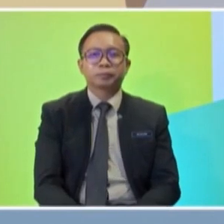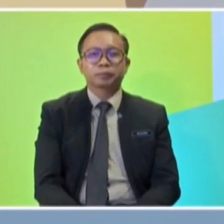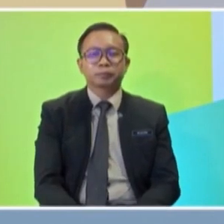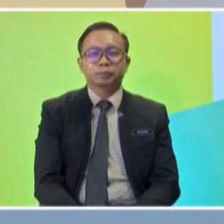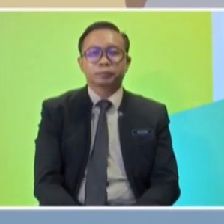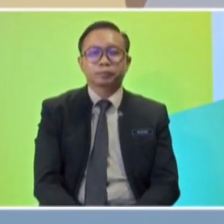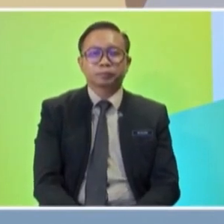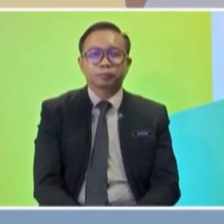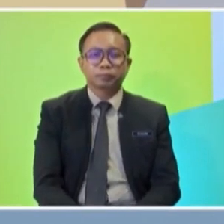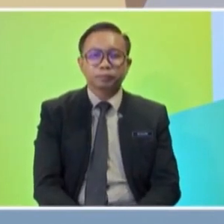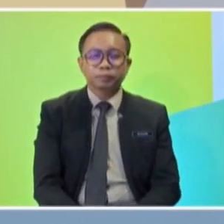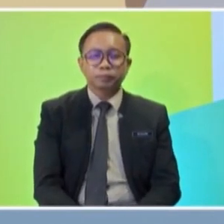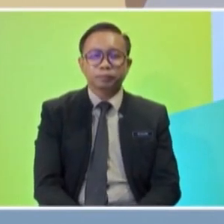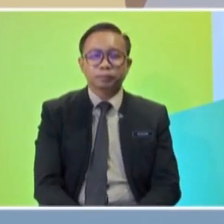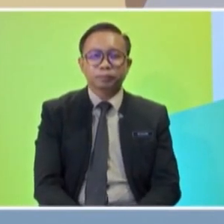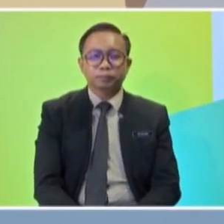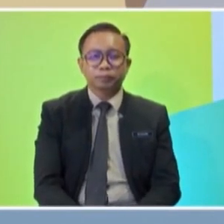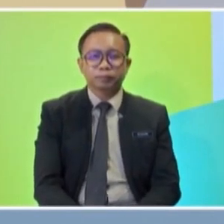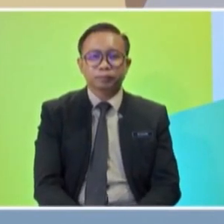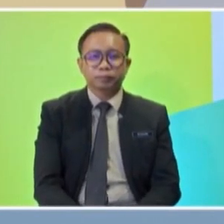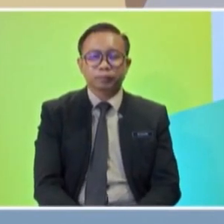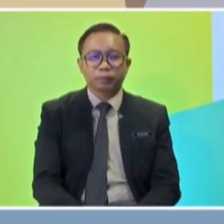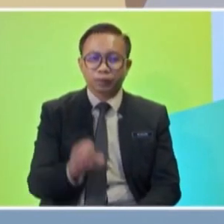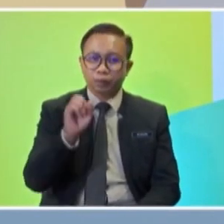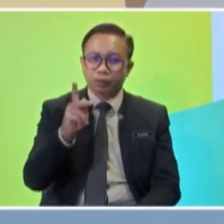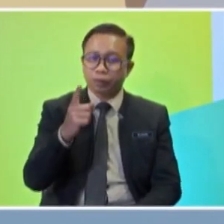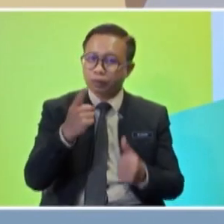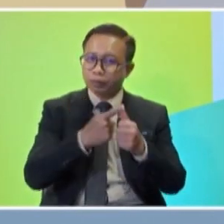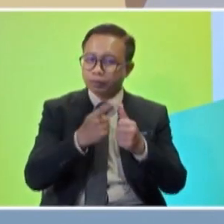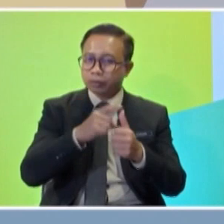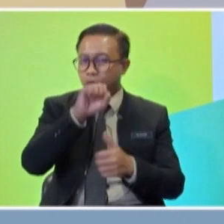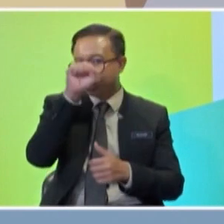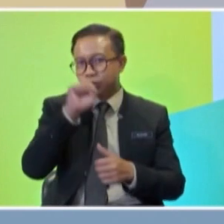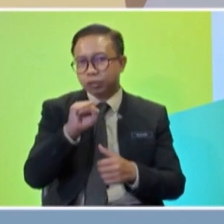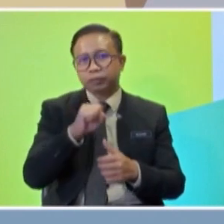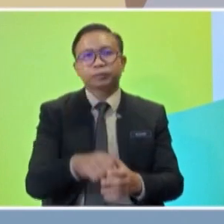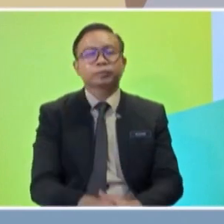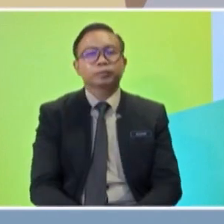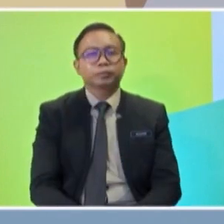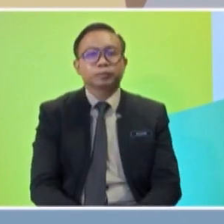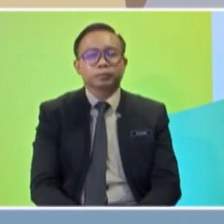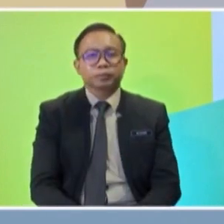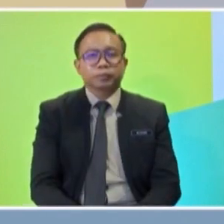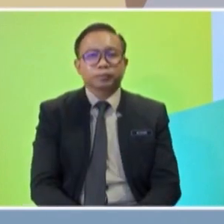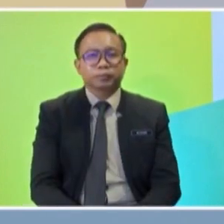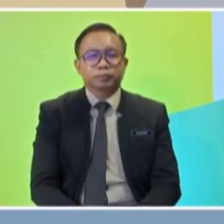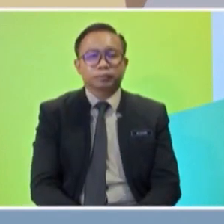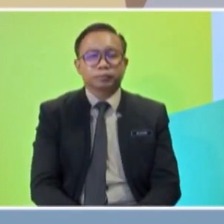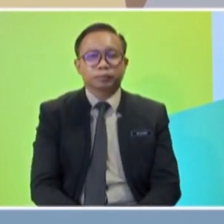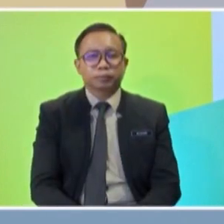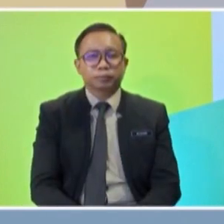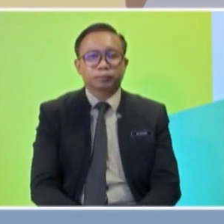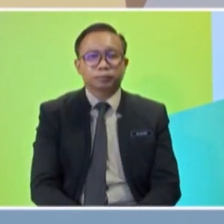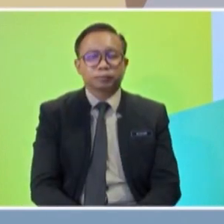fast. Very fast. Okay, everyone Amazing. Is complete. Okay, the first question. Who can help me now for the first question? Yes,